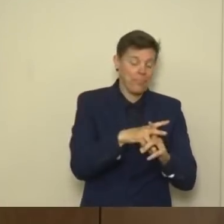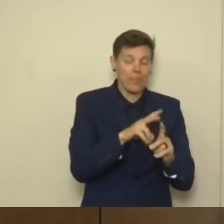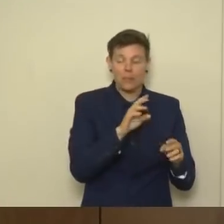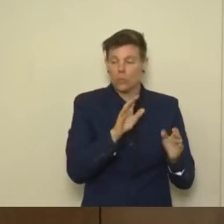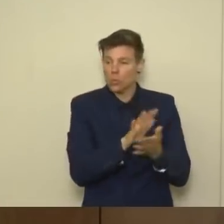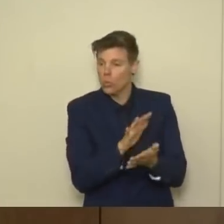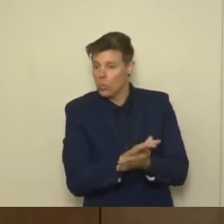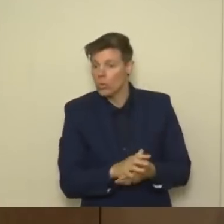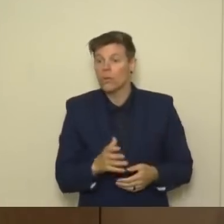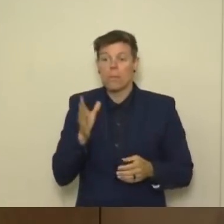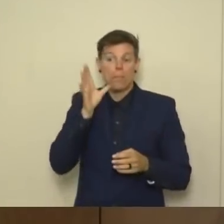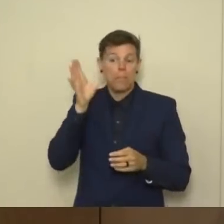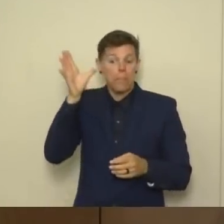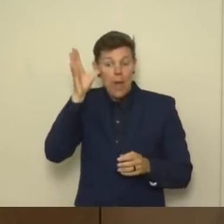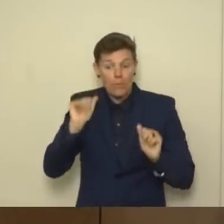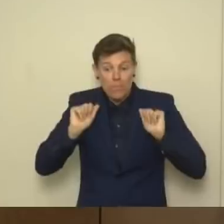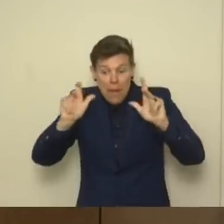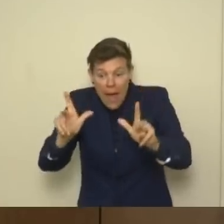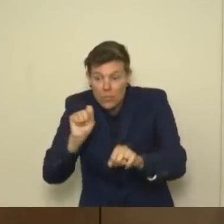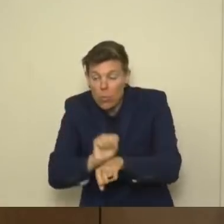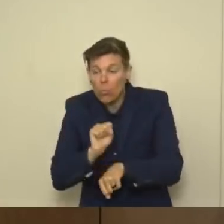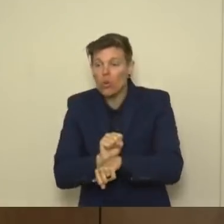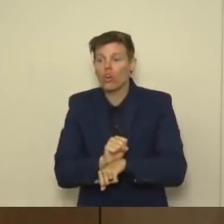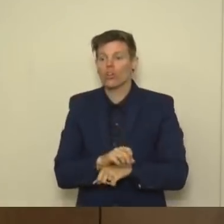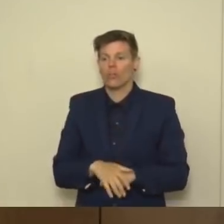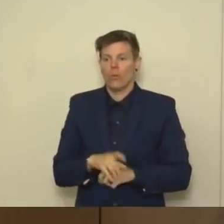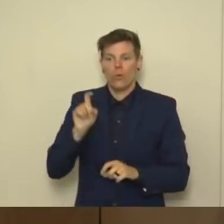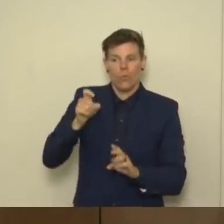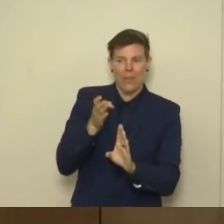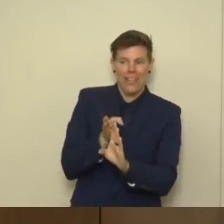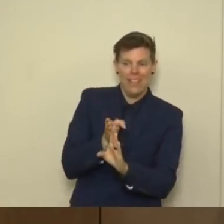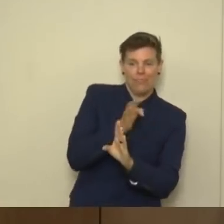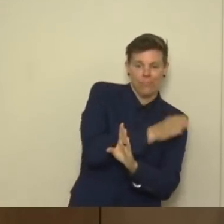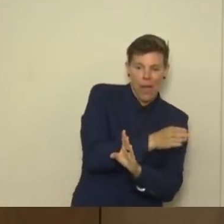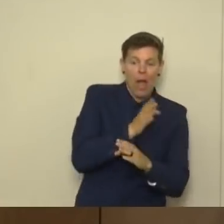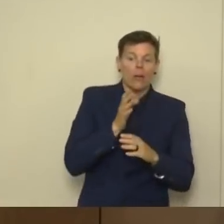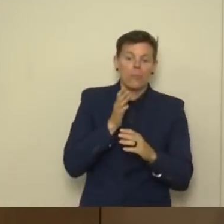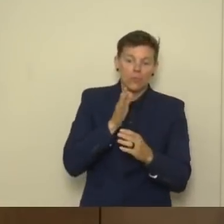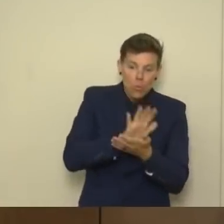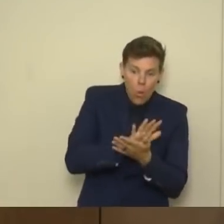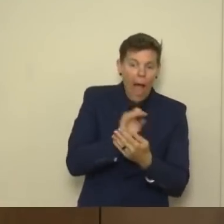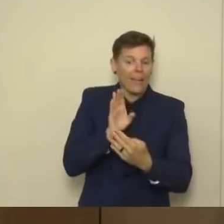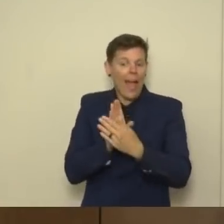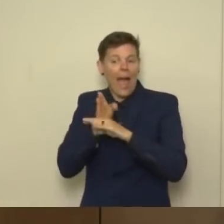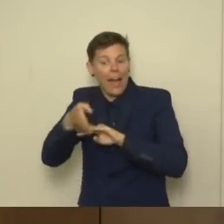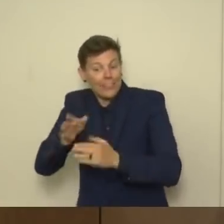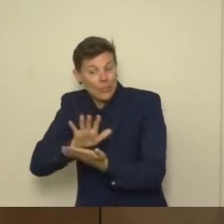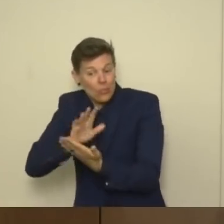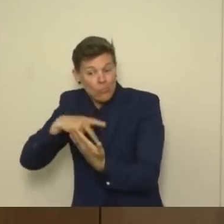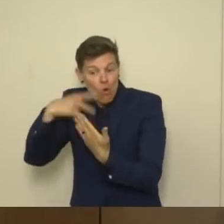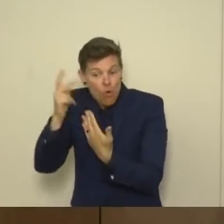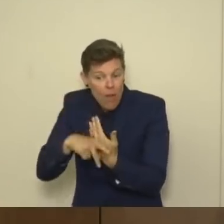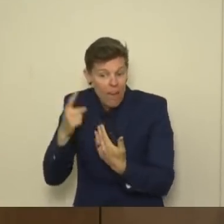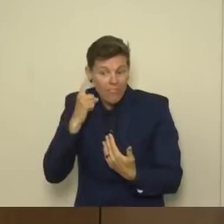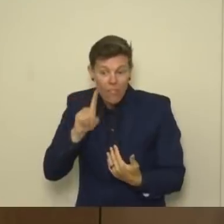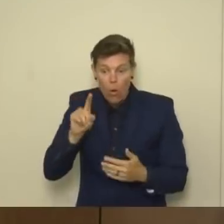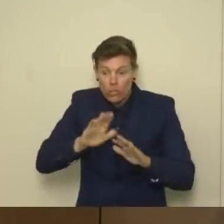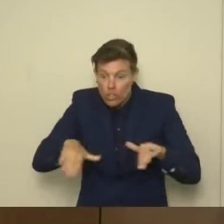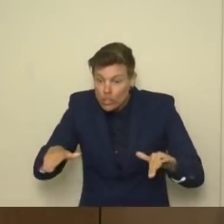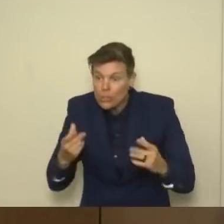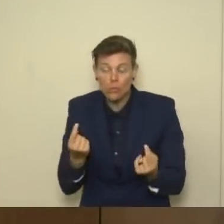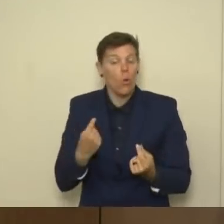school, you need before and after school programs, all of these child care assistance activities. So we are doing that now. We're